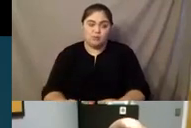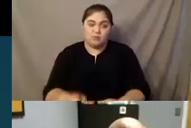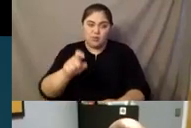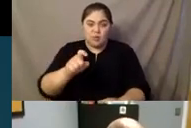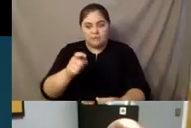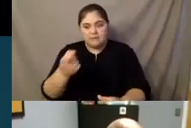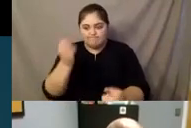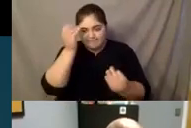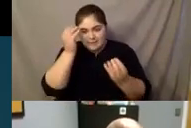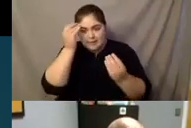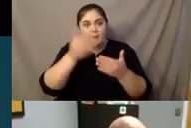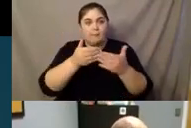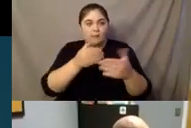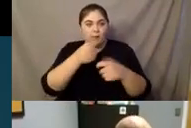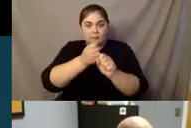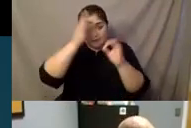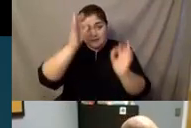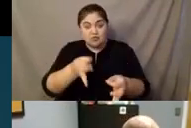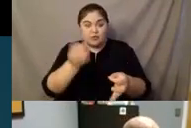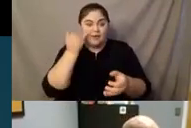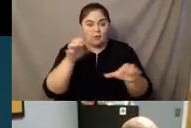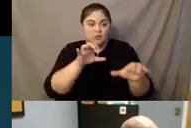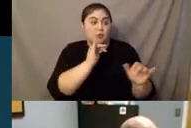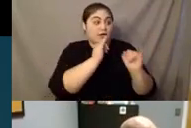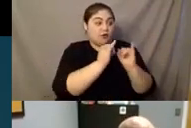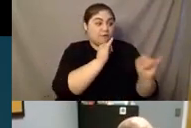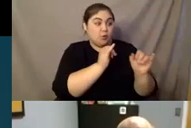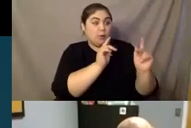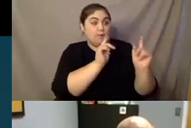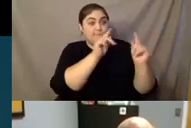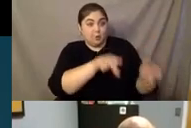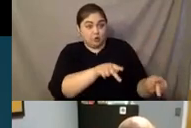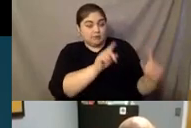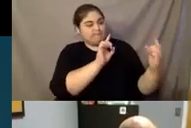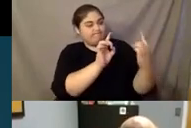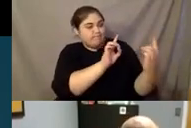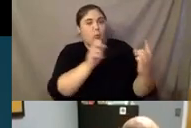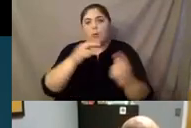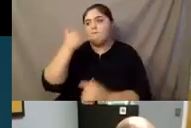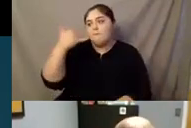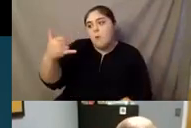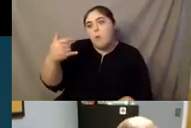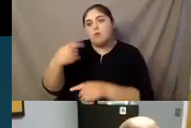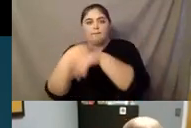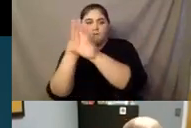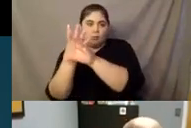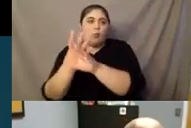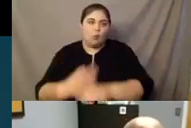when we make the decision whether to do an in-person interview versus over the phone or by some sort of video